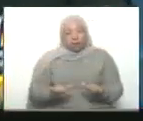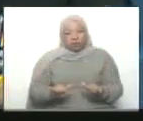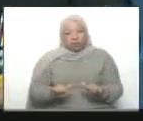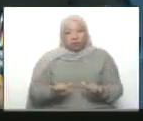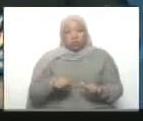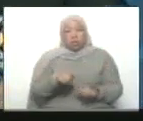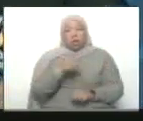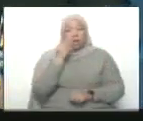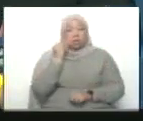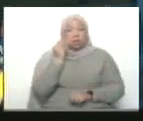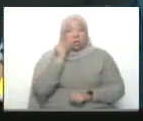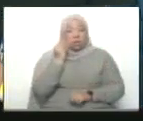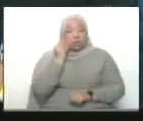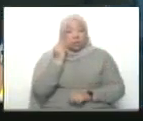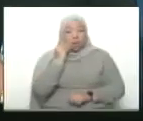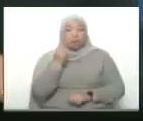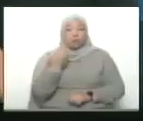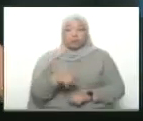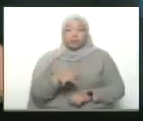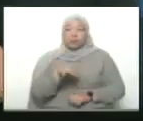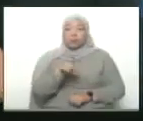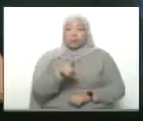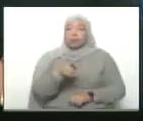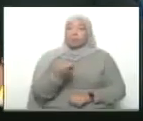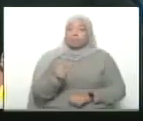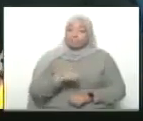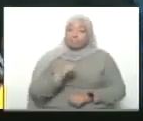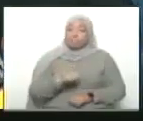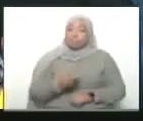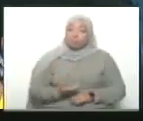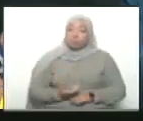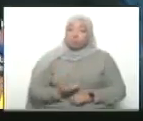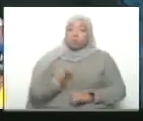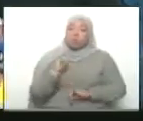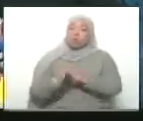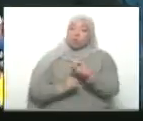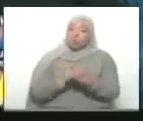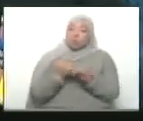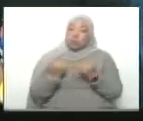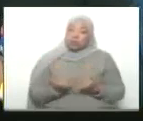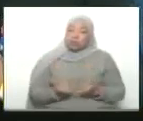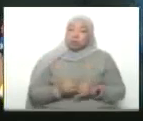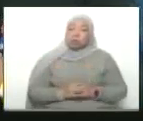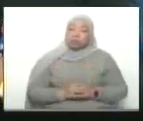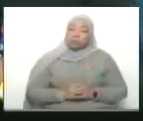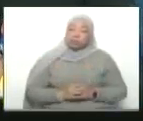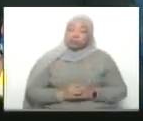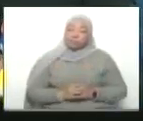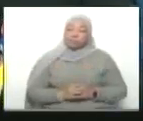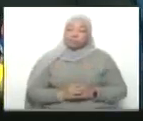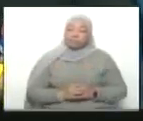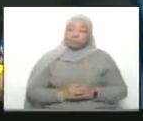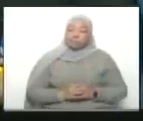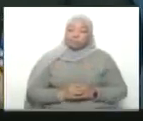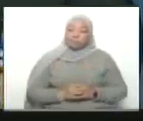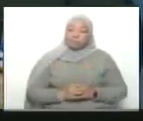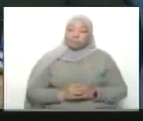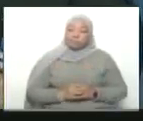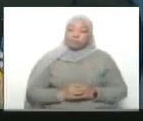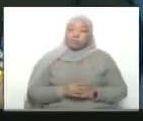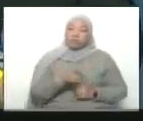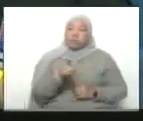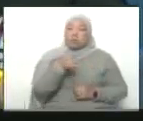being here with the organization here and the international artists. This is a once